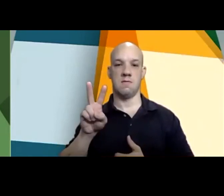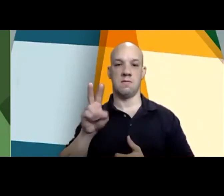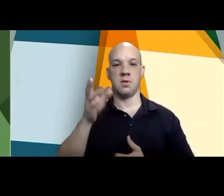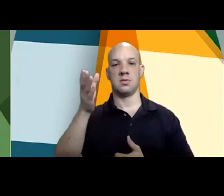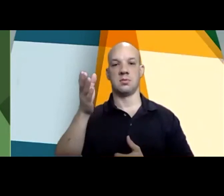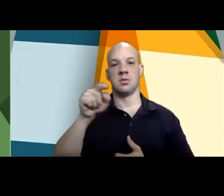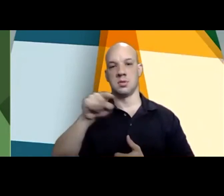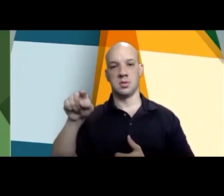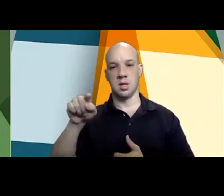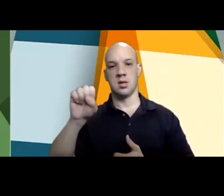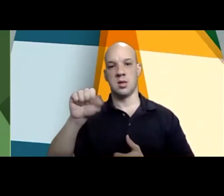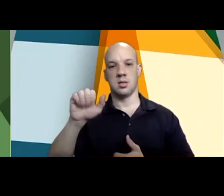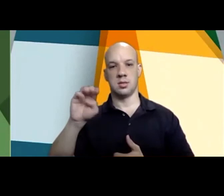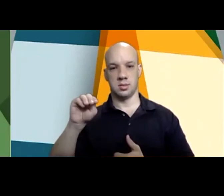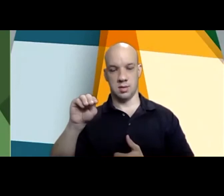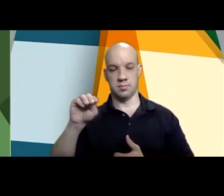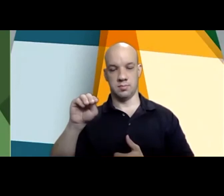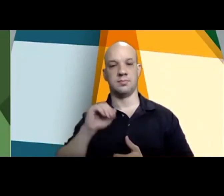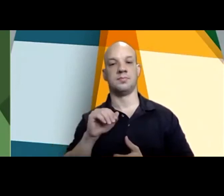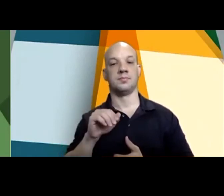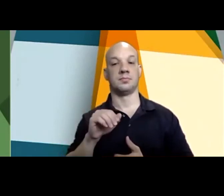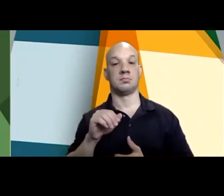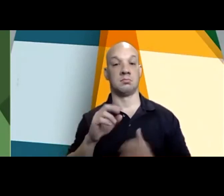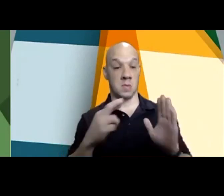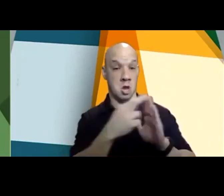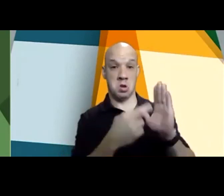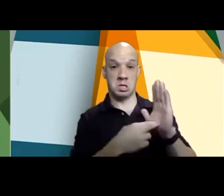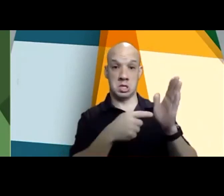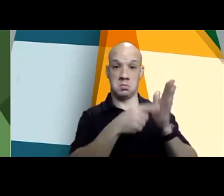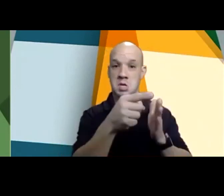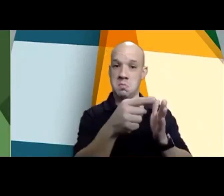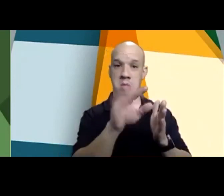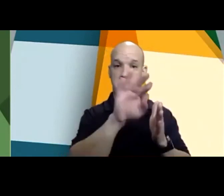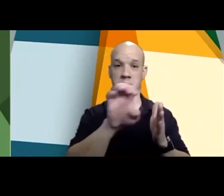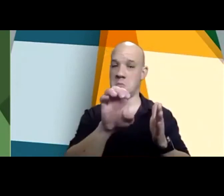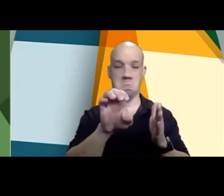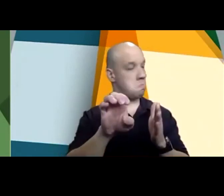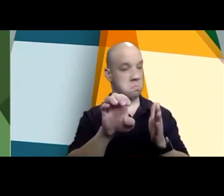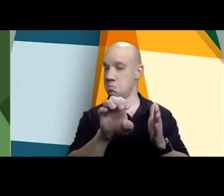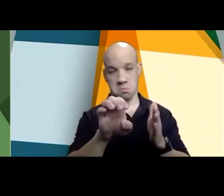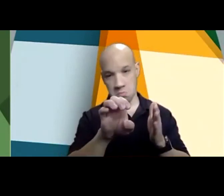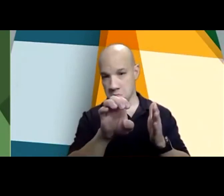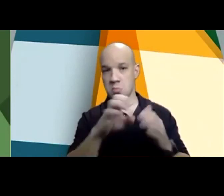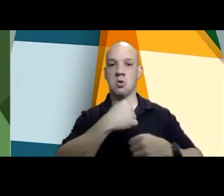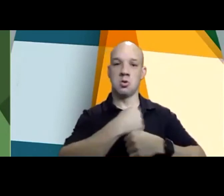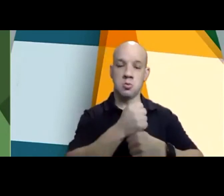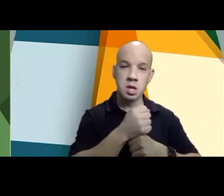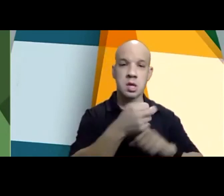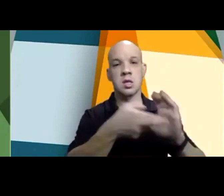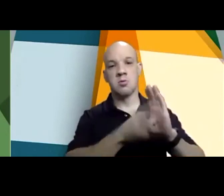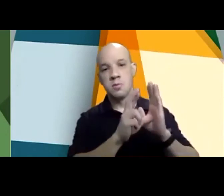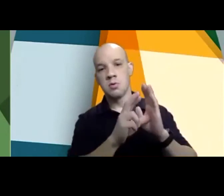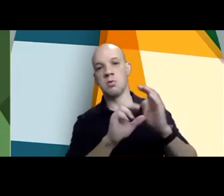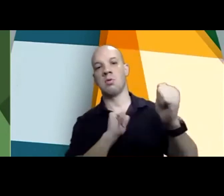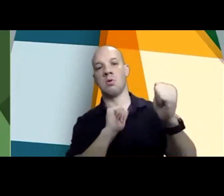www.sam.gov/SAM/. There is no registration fee to create or renew, update your organization's information